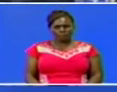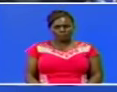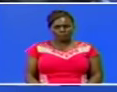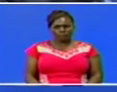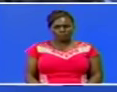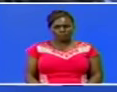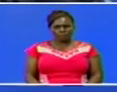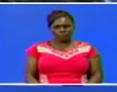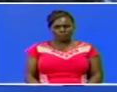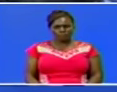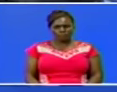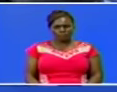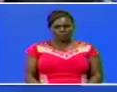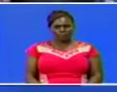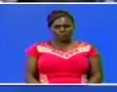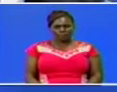Yes, but this one come.